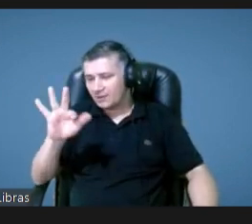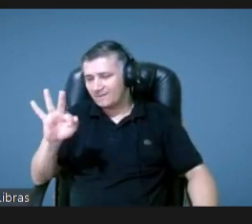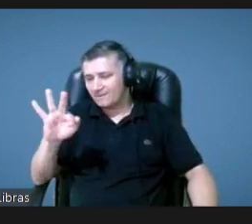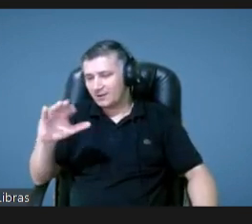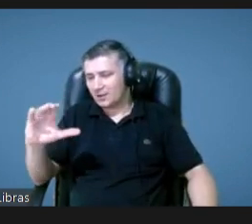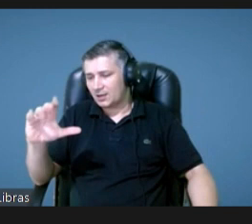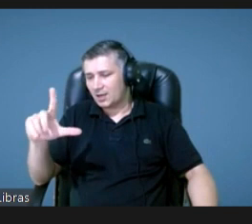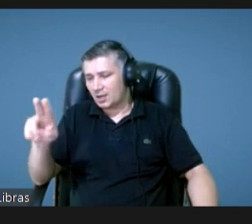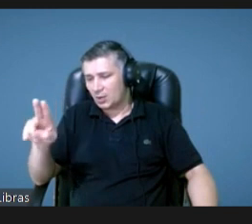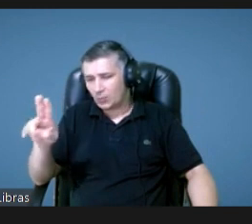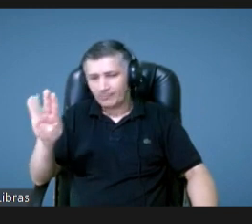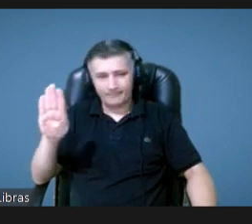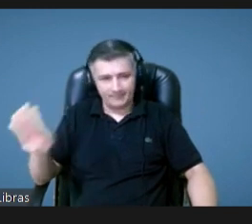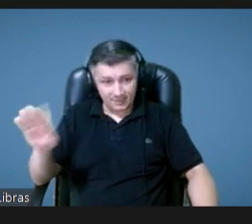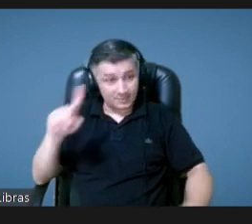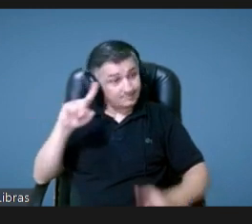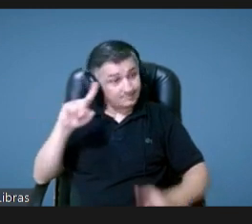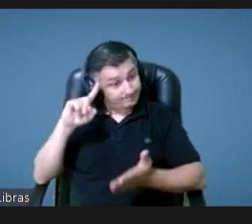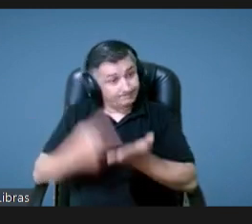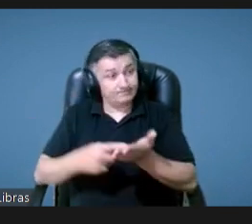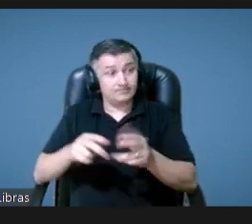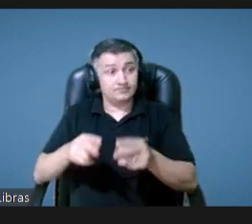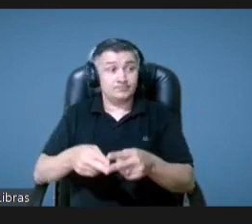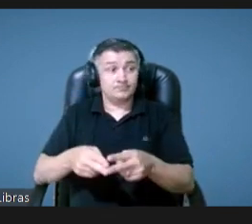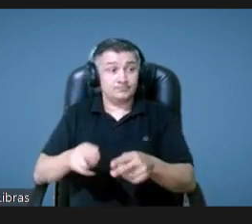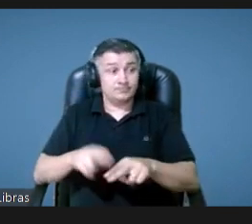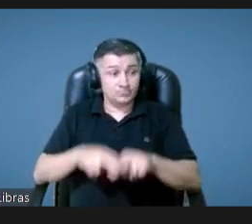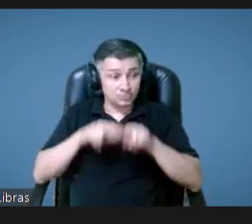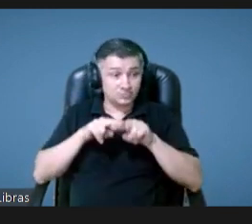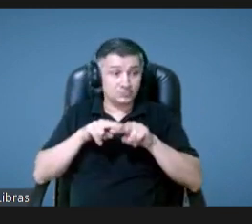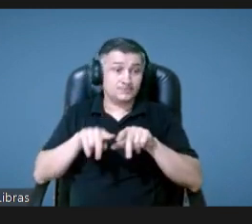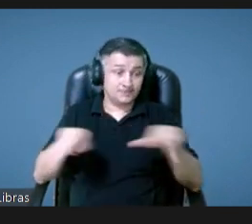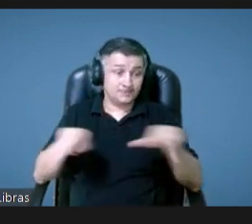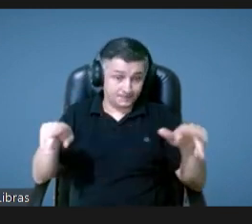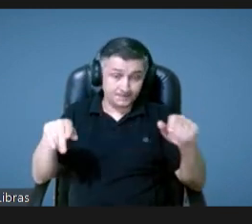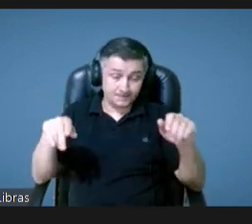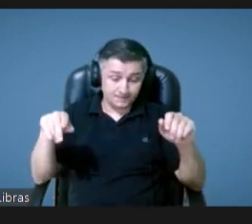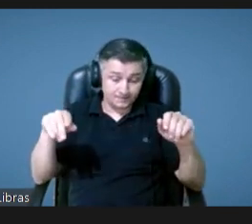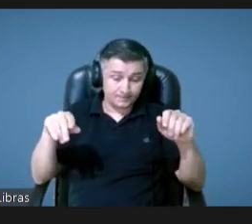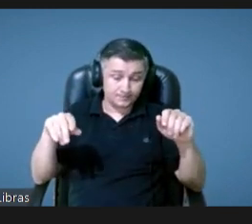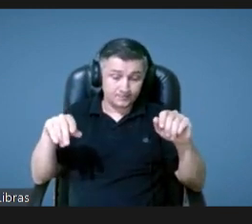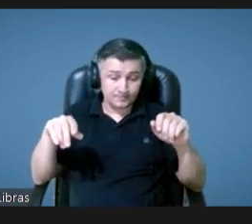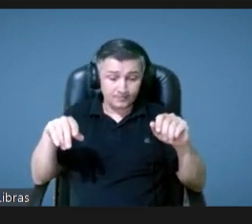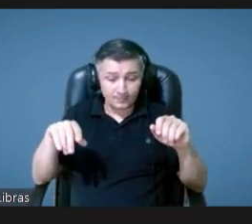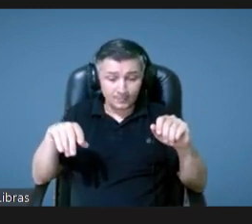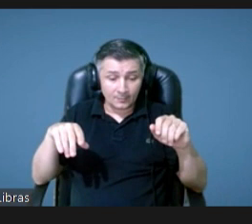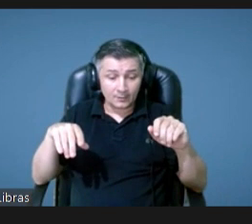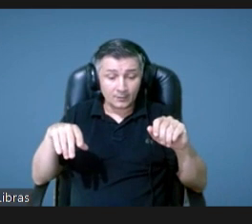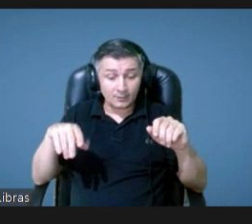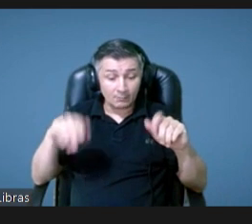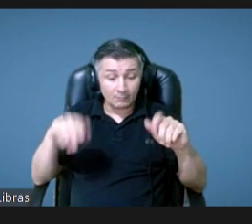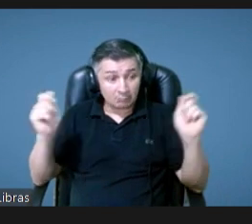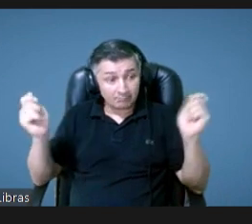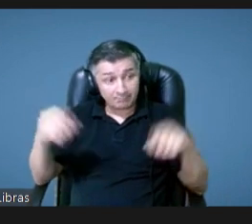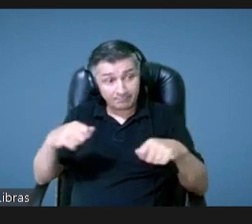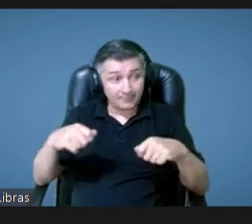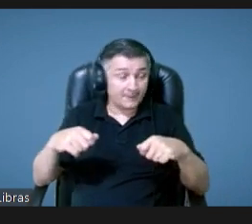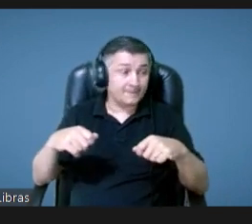innovative, such as the surf club. So that's why we decided to swap,